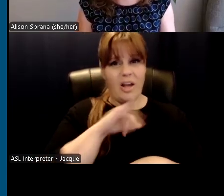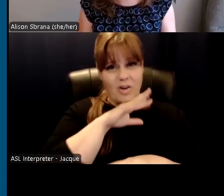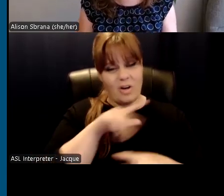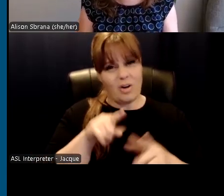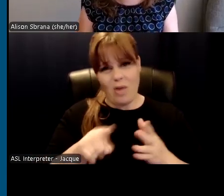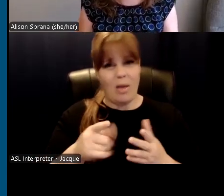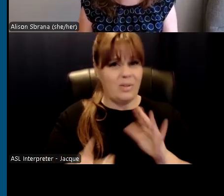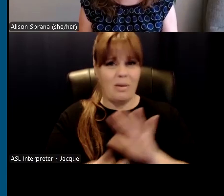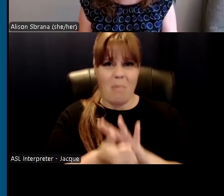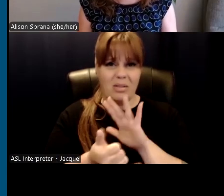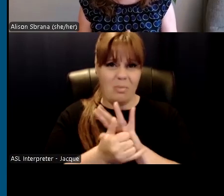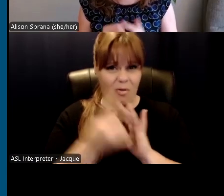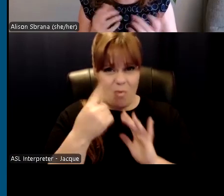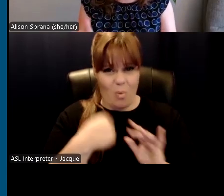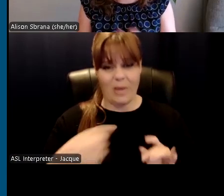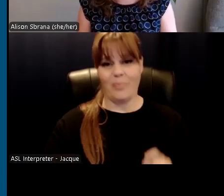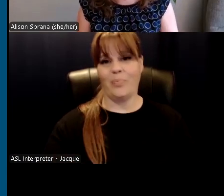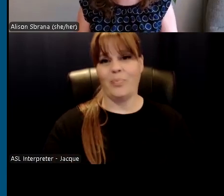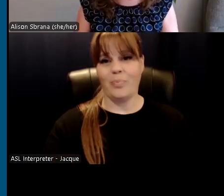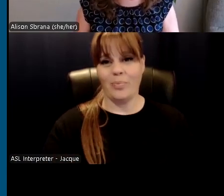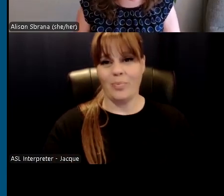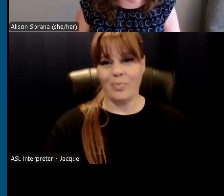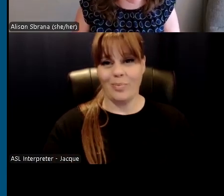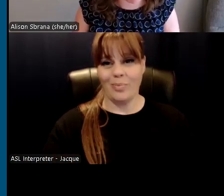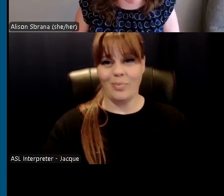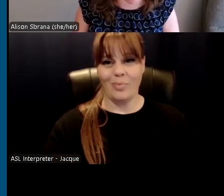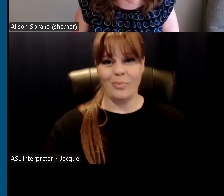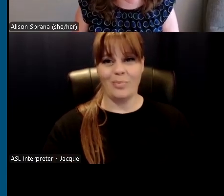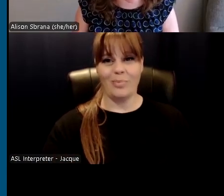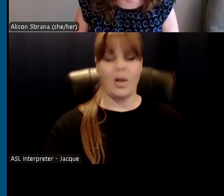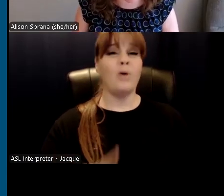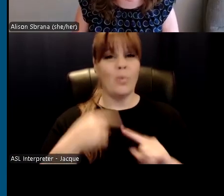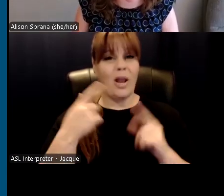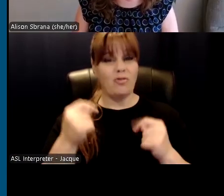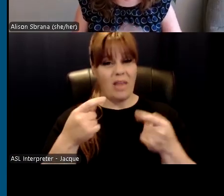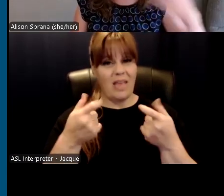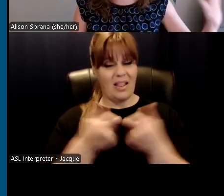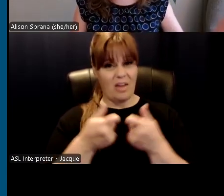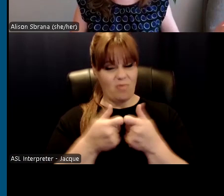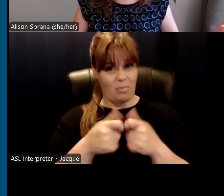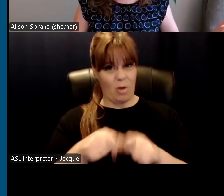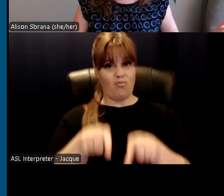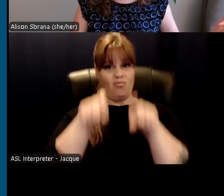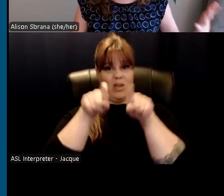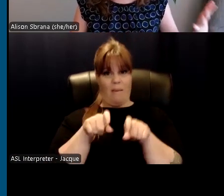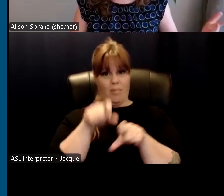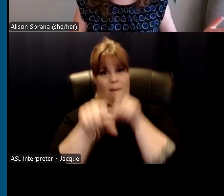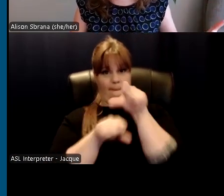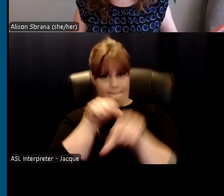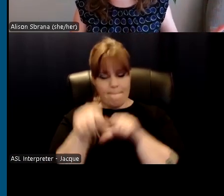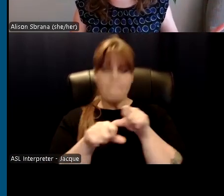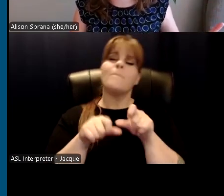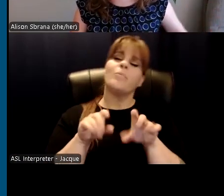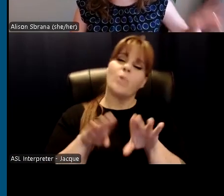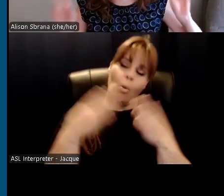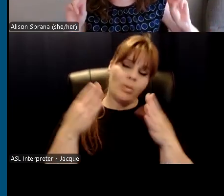for me. So when I tried that electric recumbent bike, it opened up doors for me because I got to be